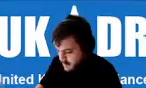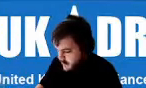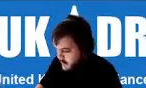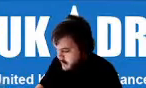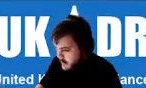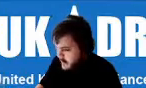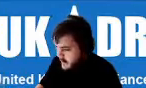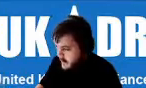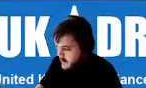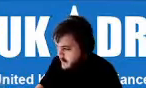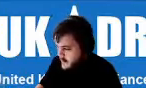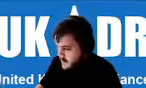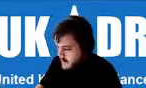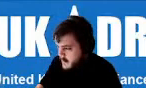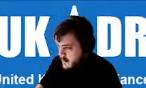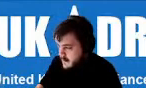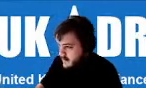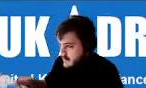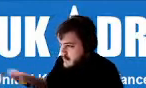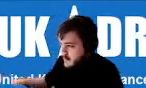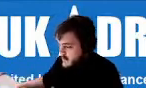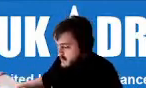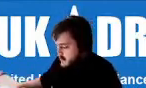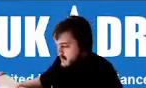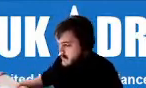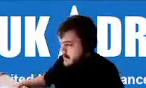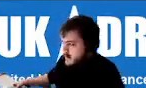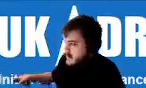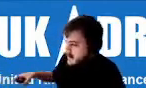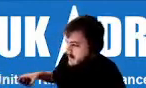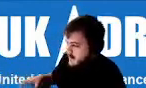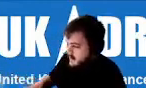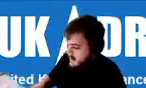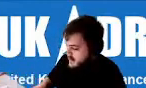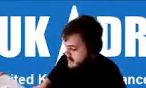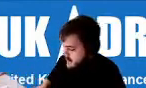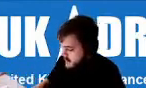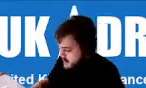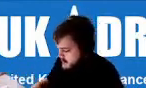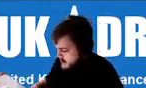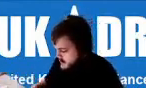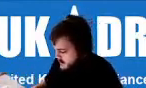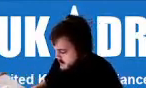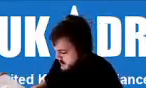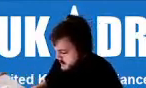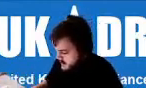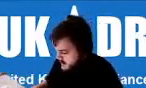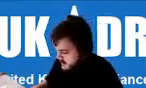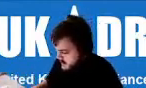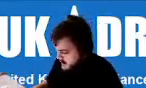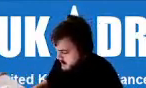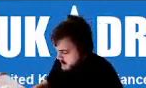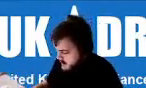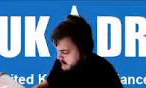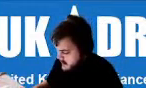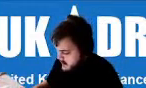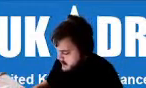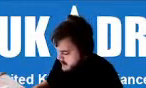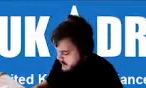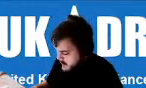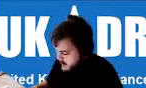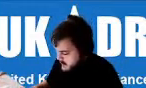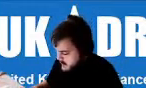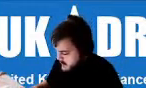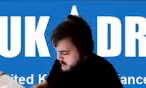the political agenda. I hope he meant it. I do hope he meant it. So they should be.